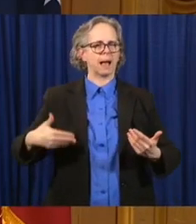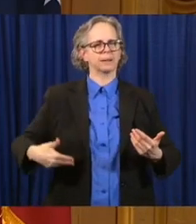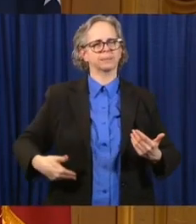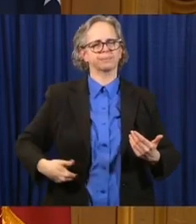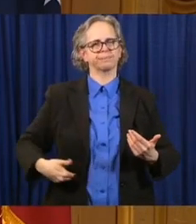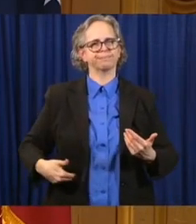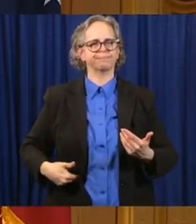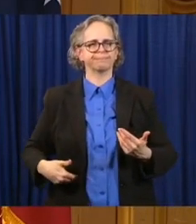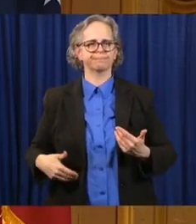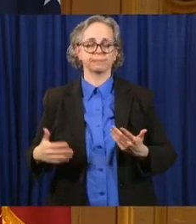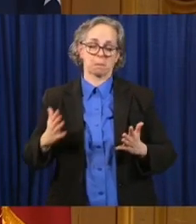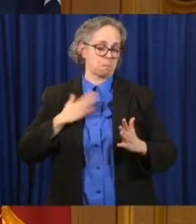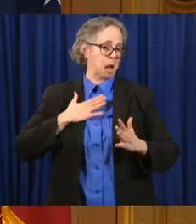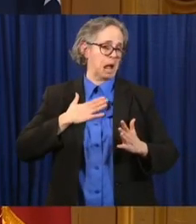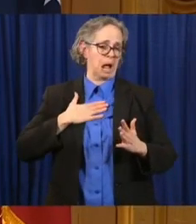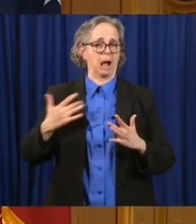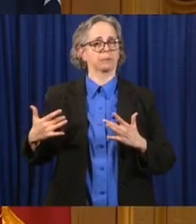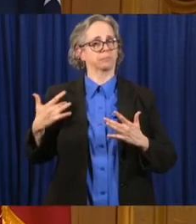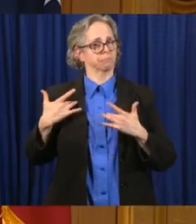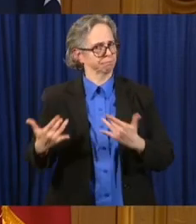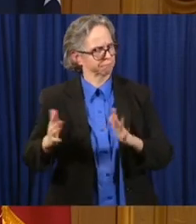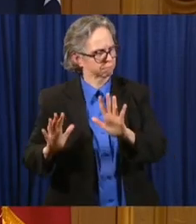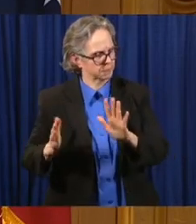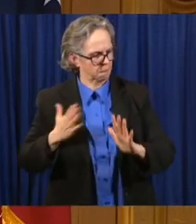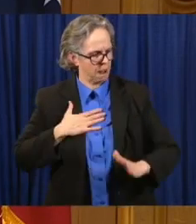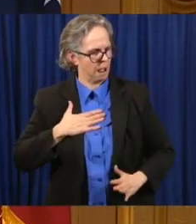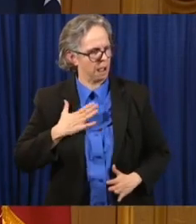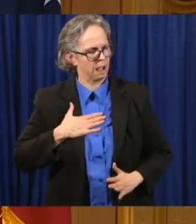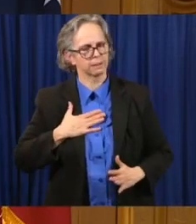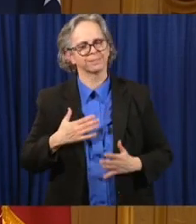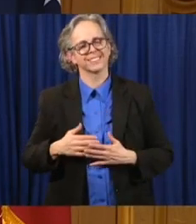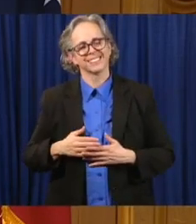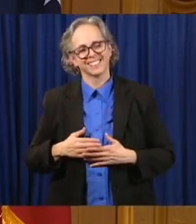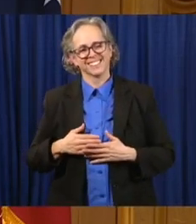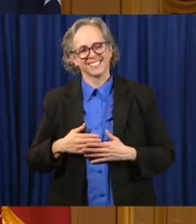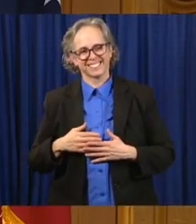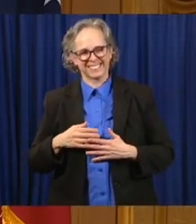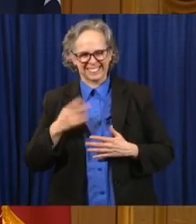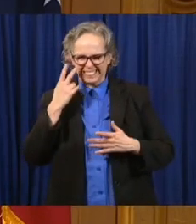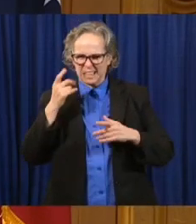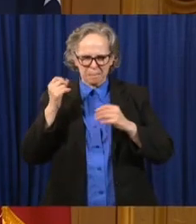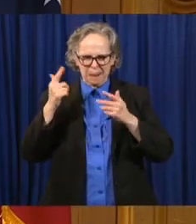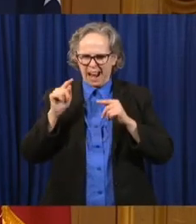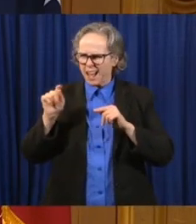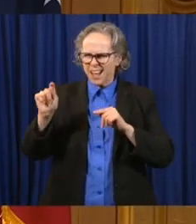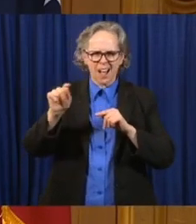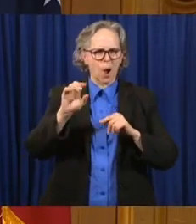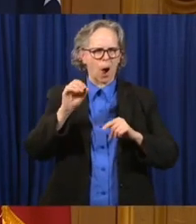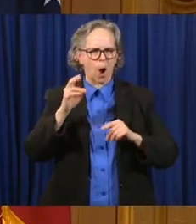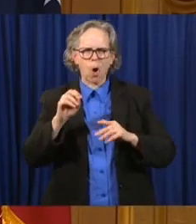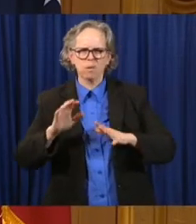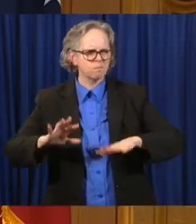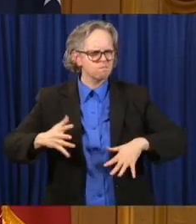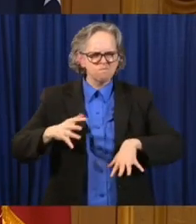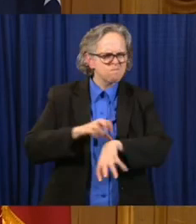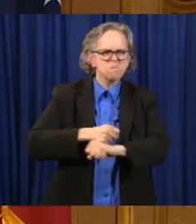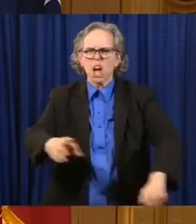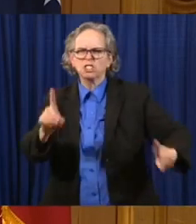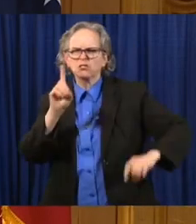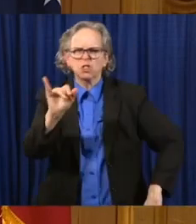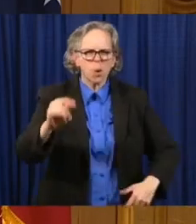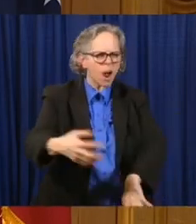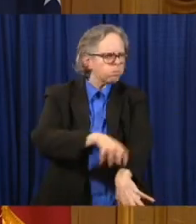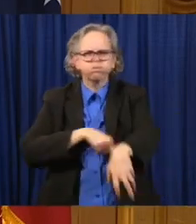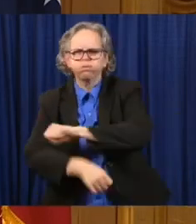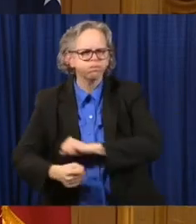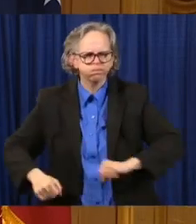that, and I'm among Ohioans, to say, okay, let's go do it. Let's go win. Let's go do what we have to do,